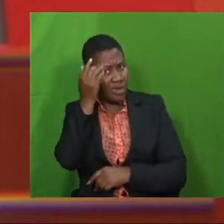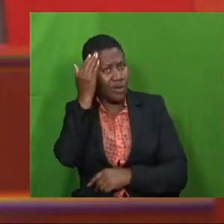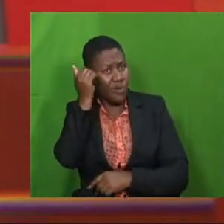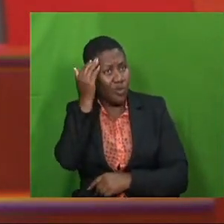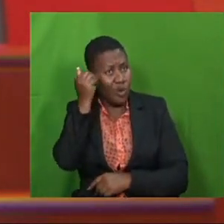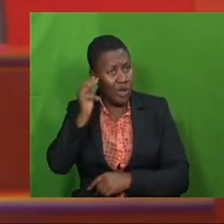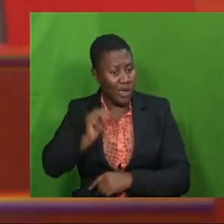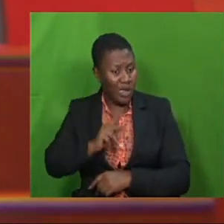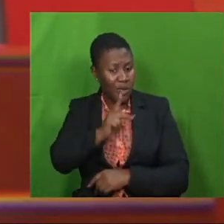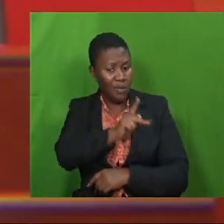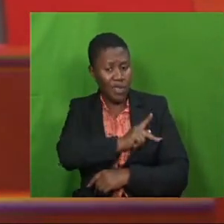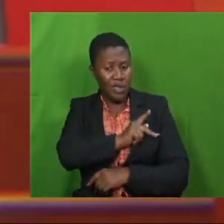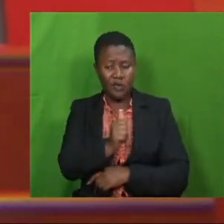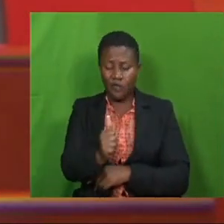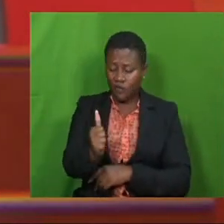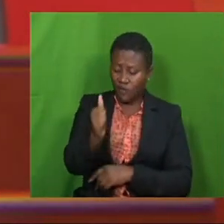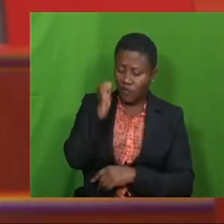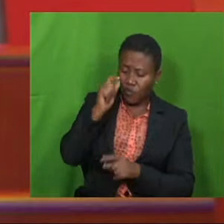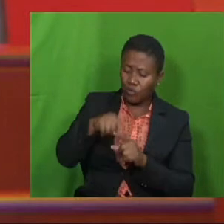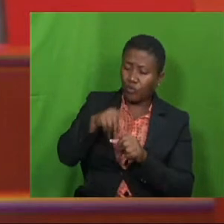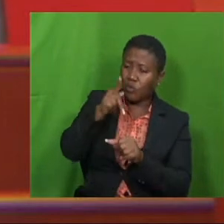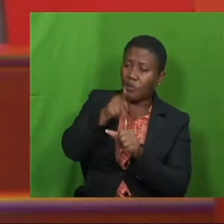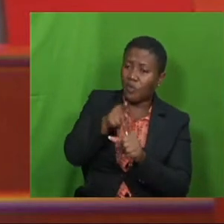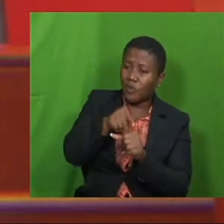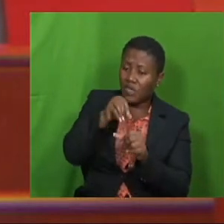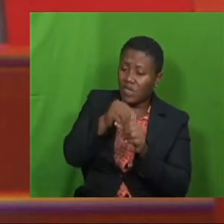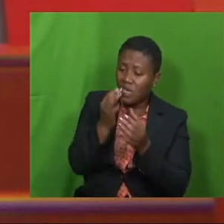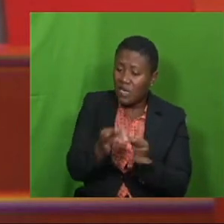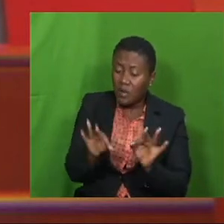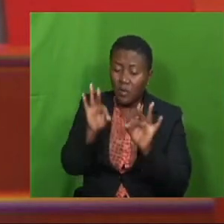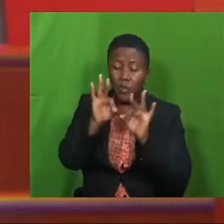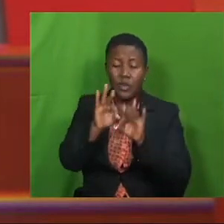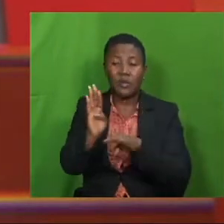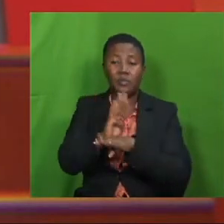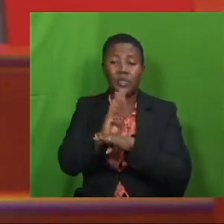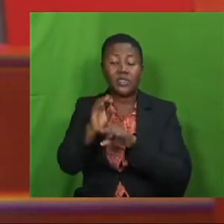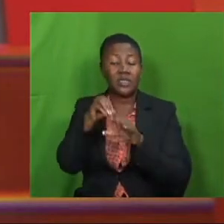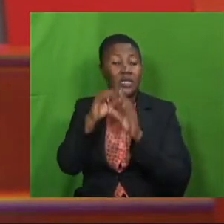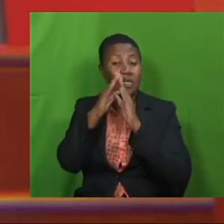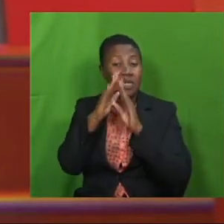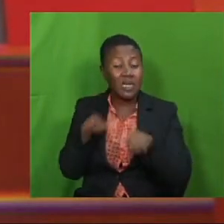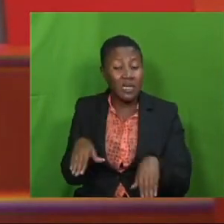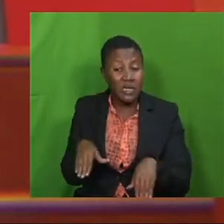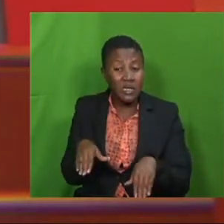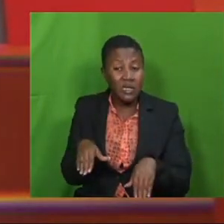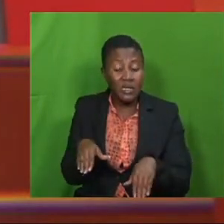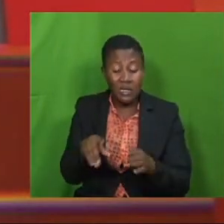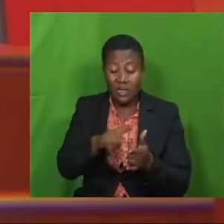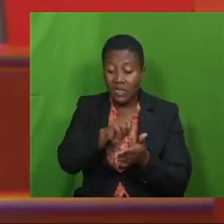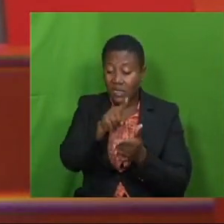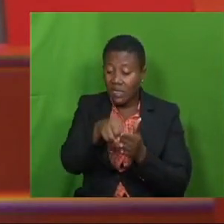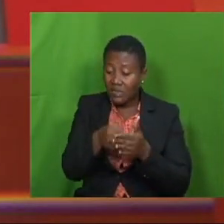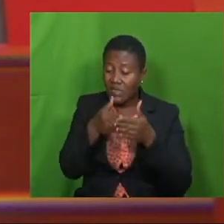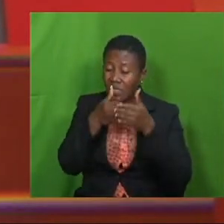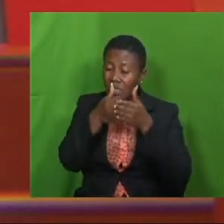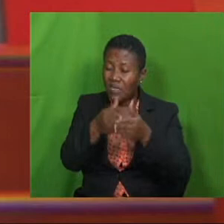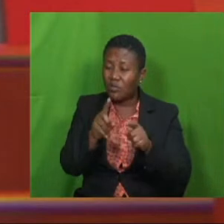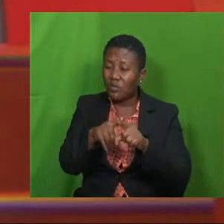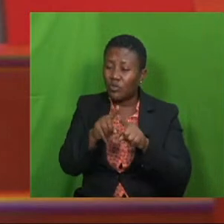refuse to participate in very important business of the House. This tendency has led to a number